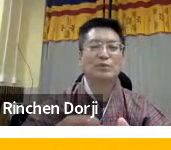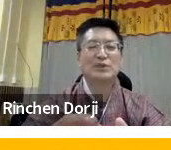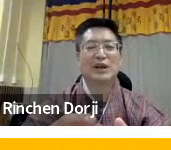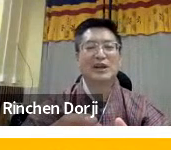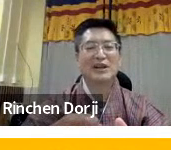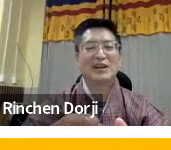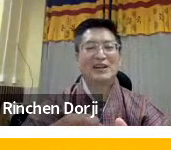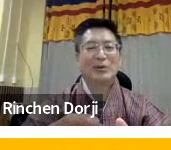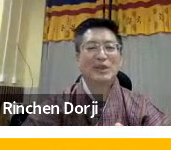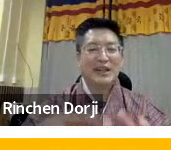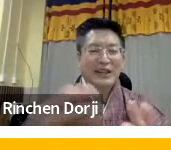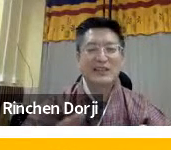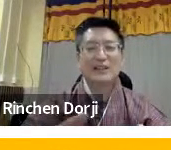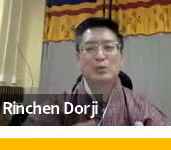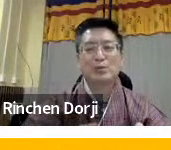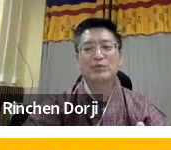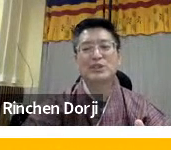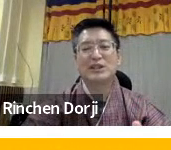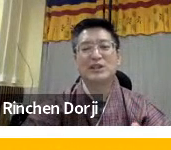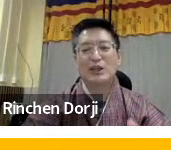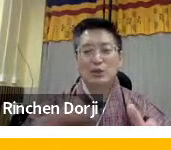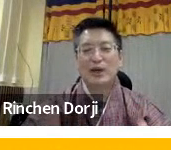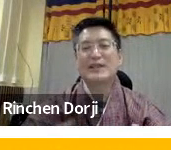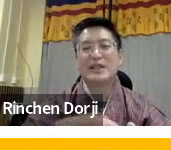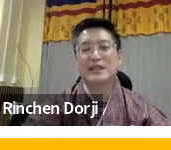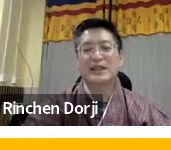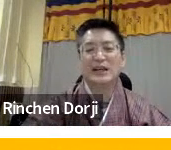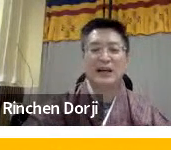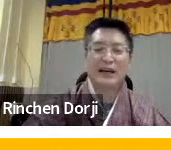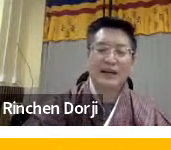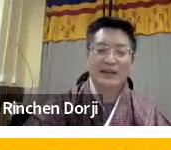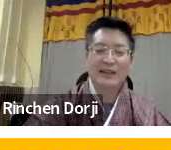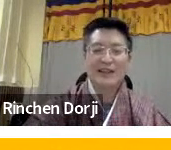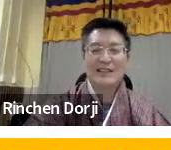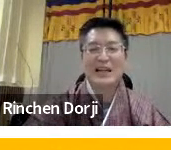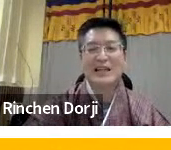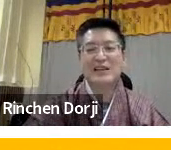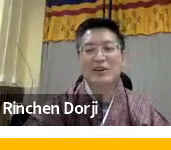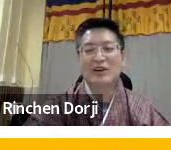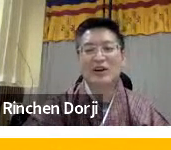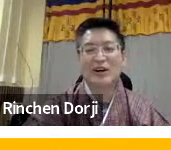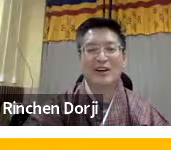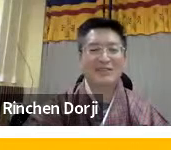their homes with an adult supervision to attend the